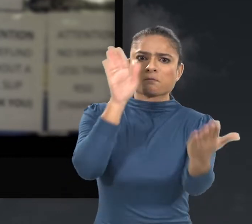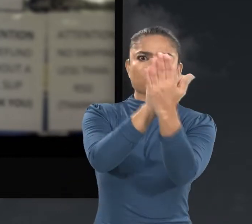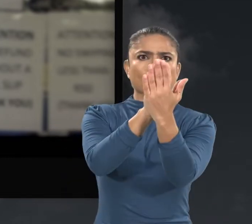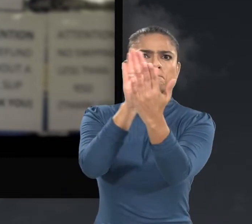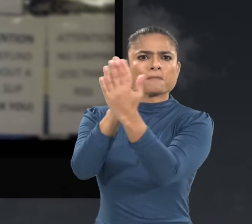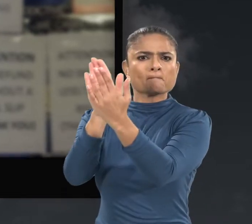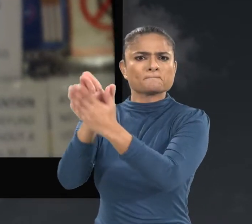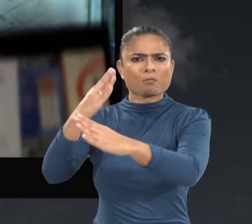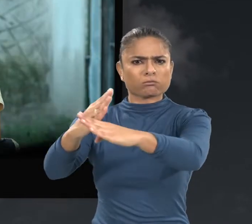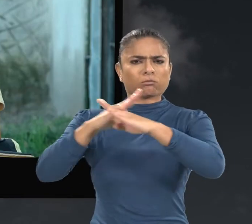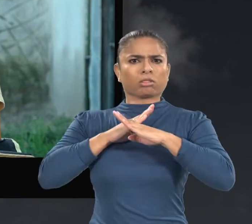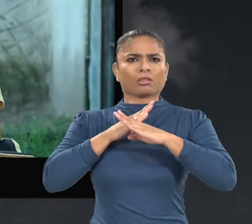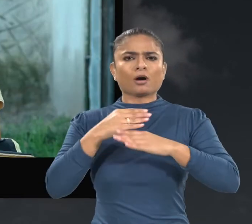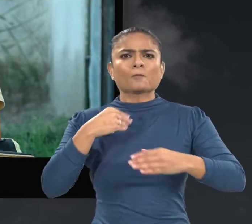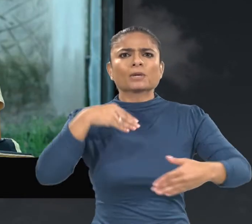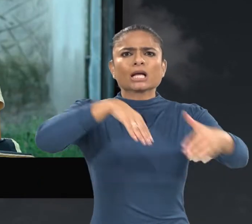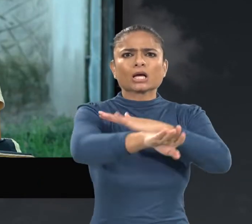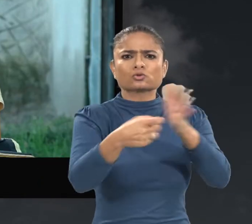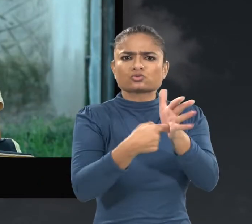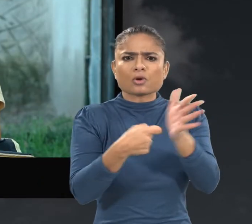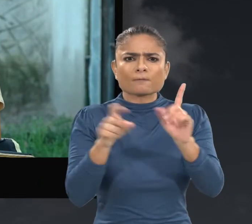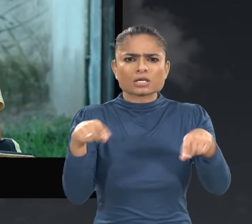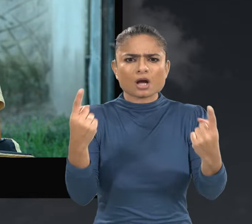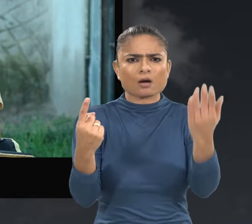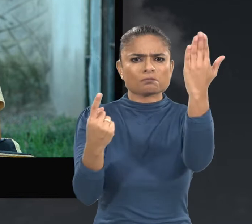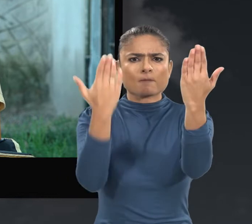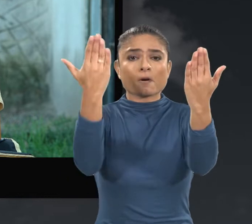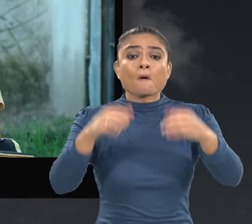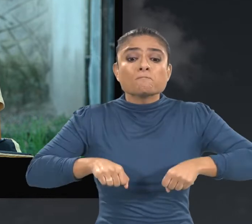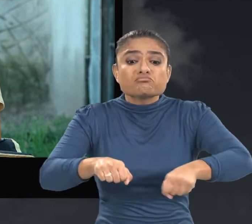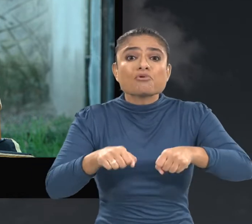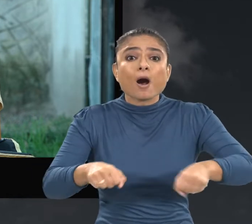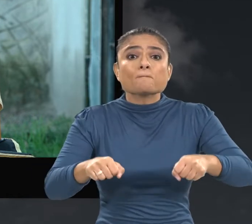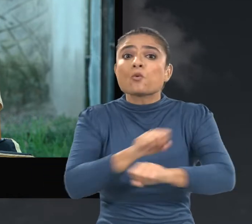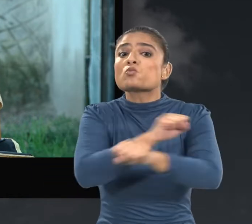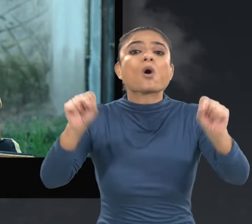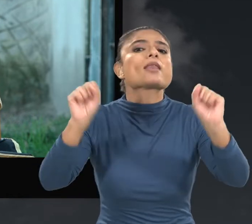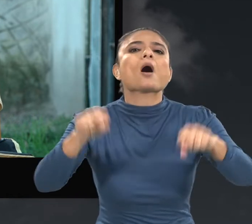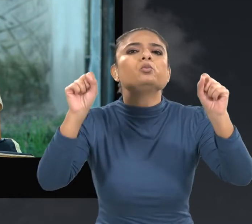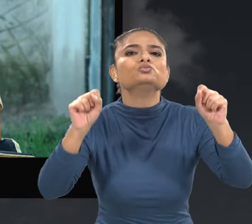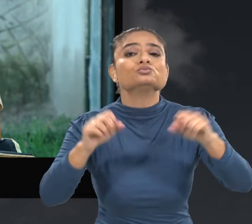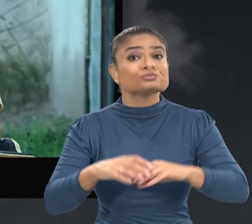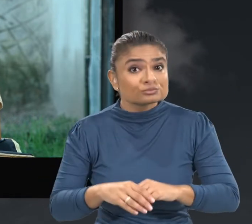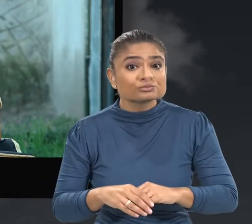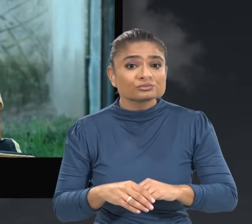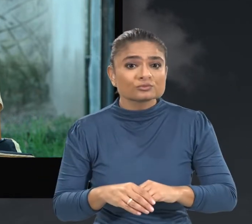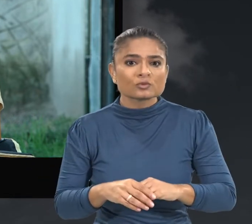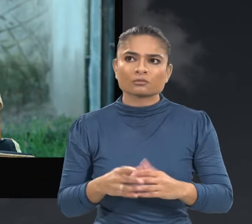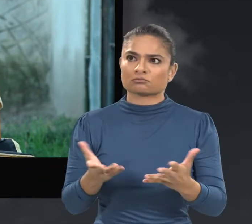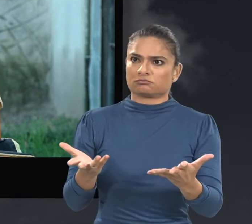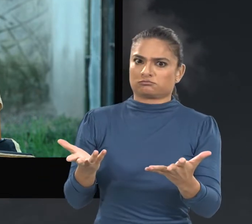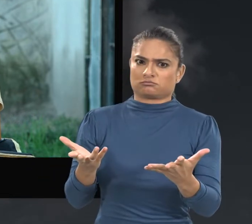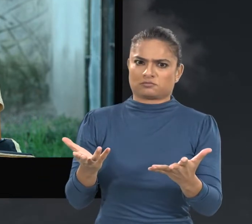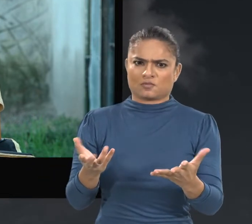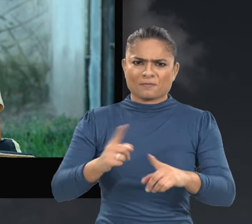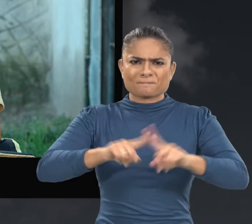that A4 page that was posted against the entrance of the shop, and it said no prams